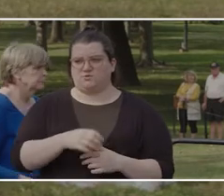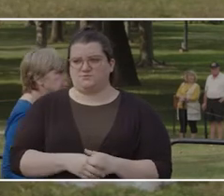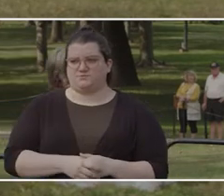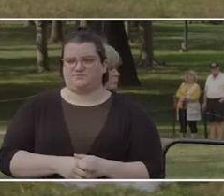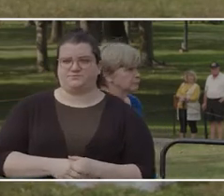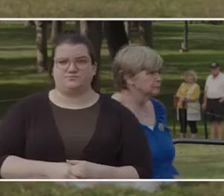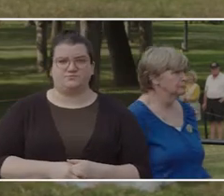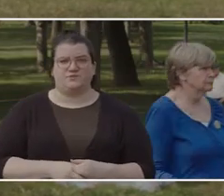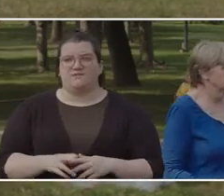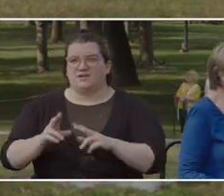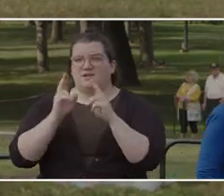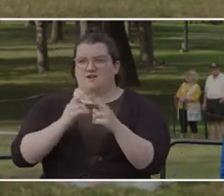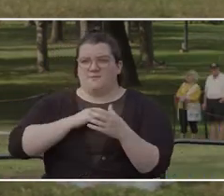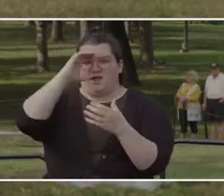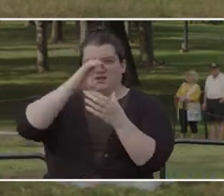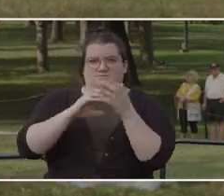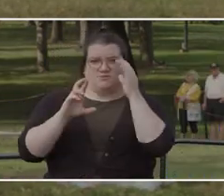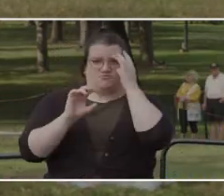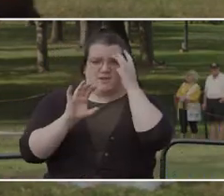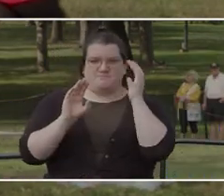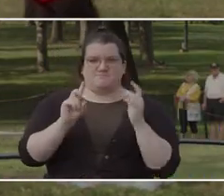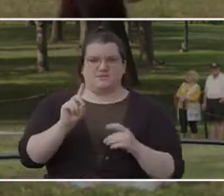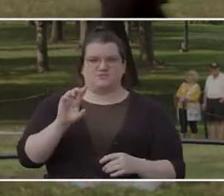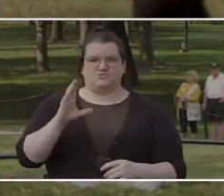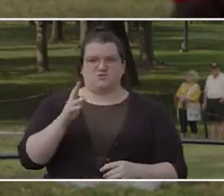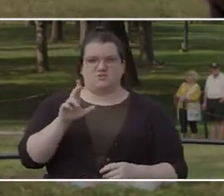In honor of my husband, Raymond Charles Wood,